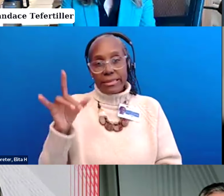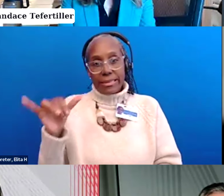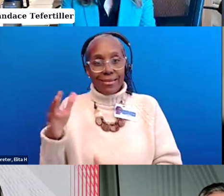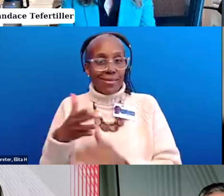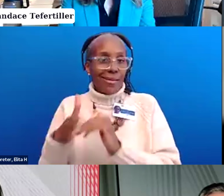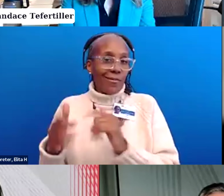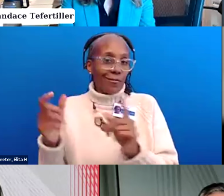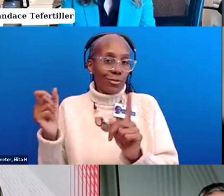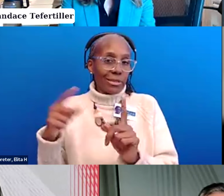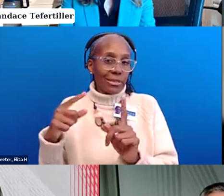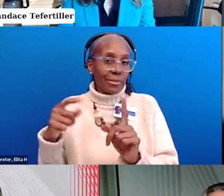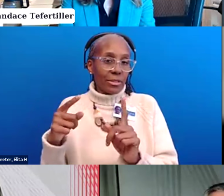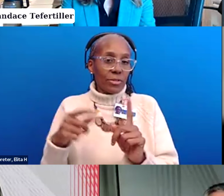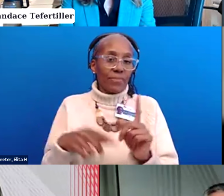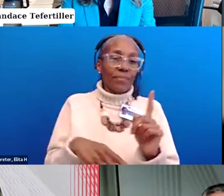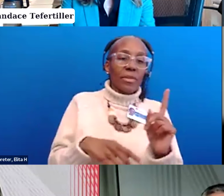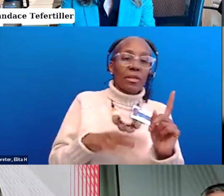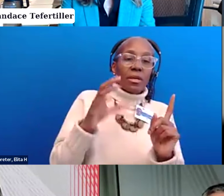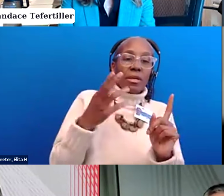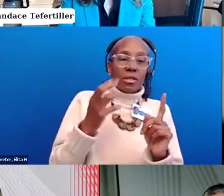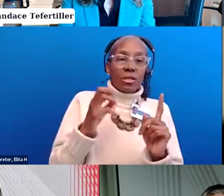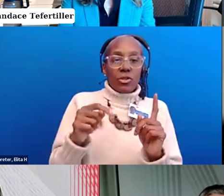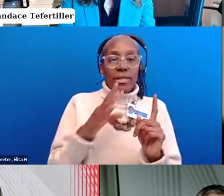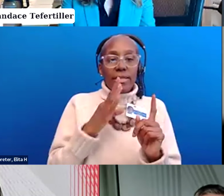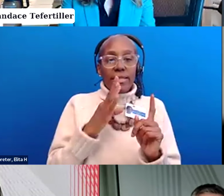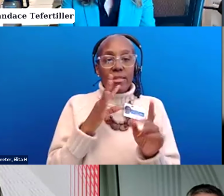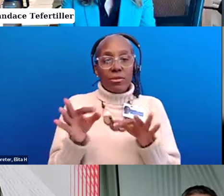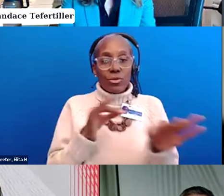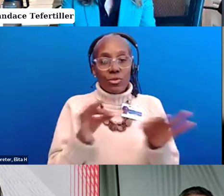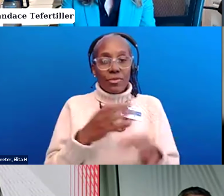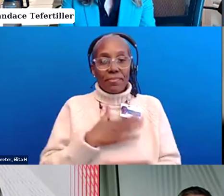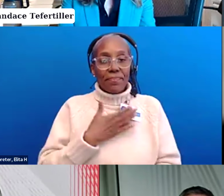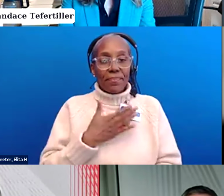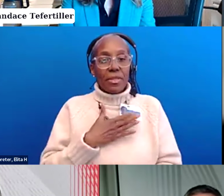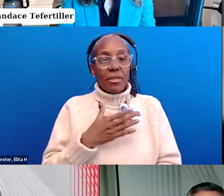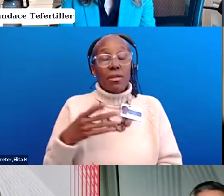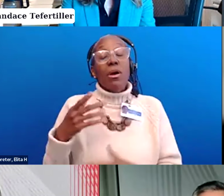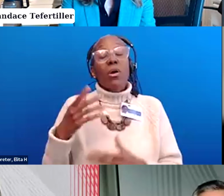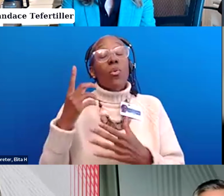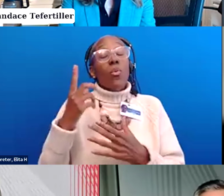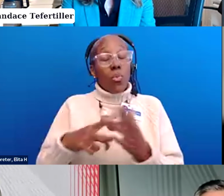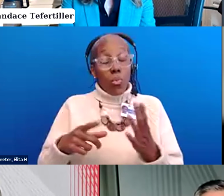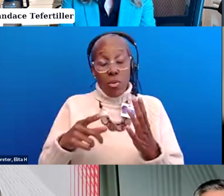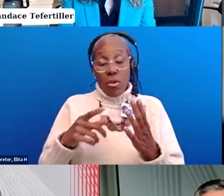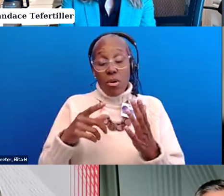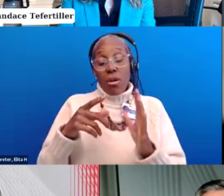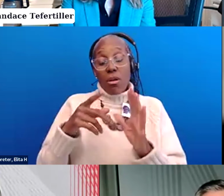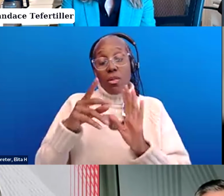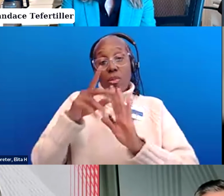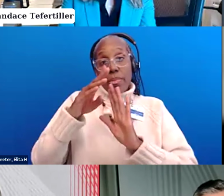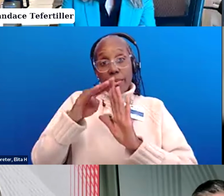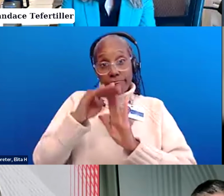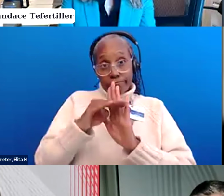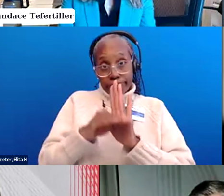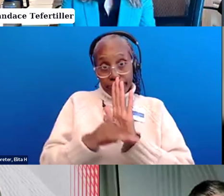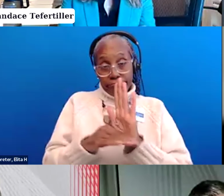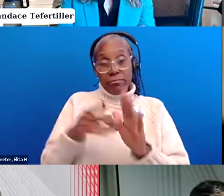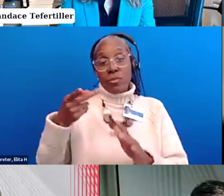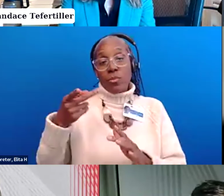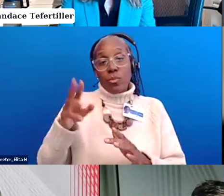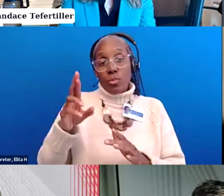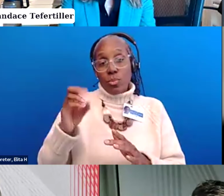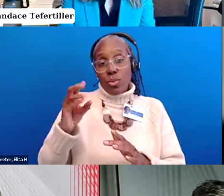effects? Absolutely. Yeah, I'll be happy to describe the protocol that we've used in all of these research studies. We haven't